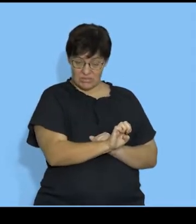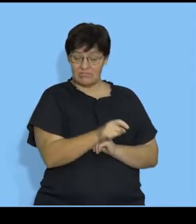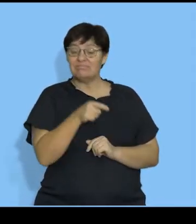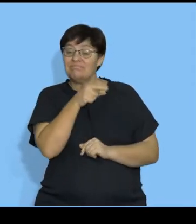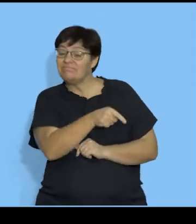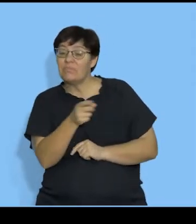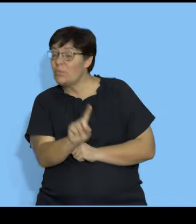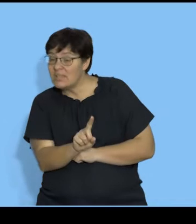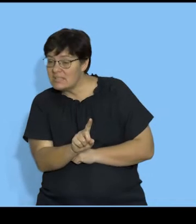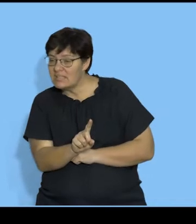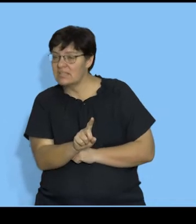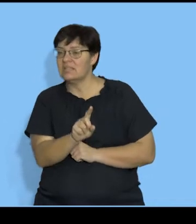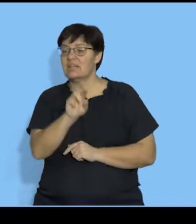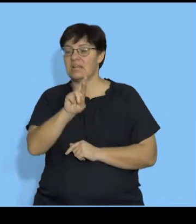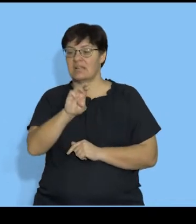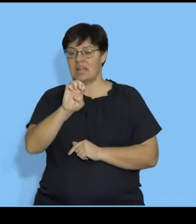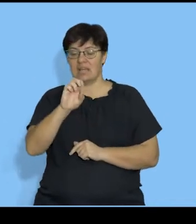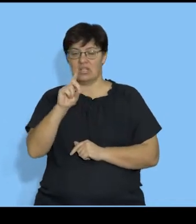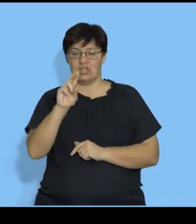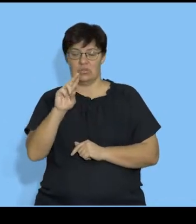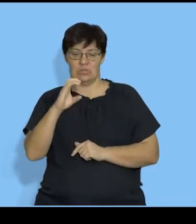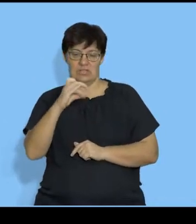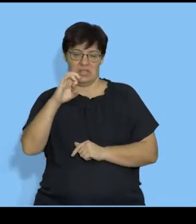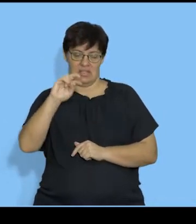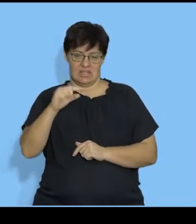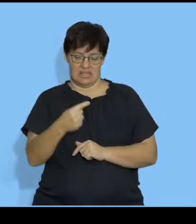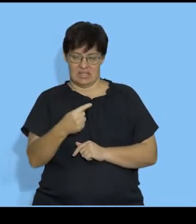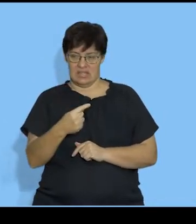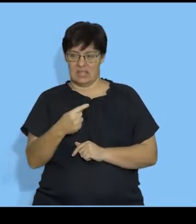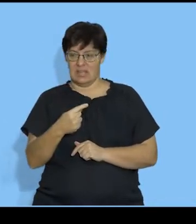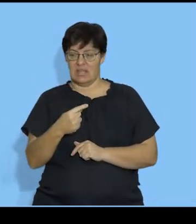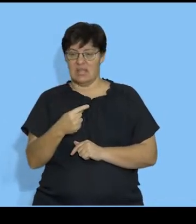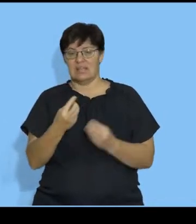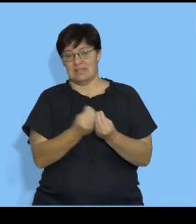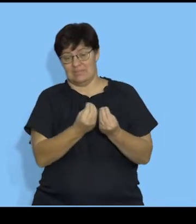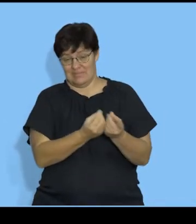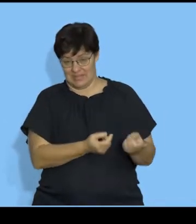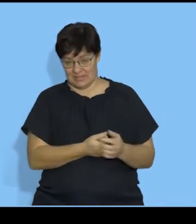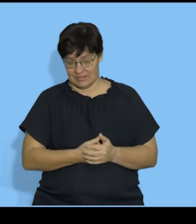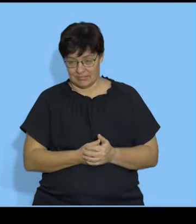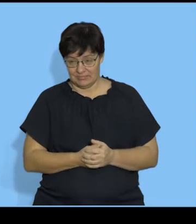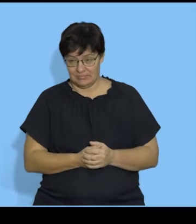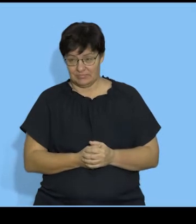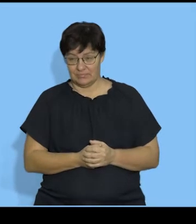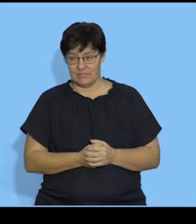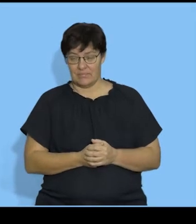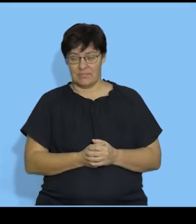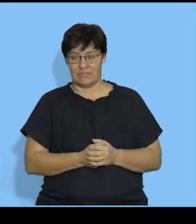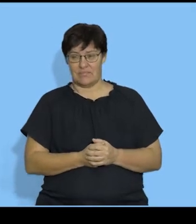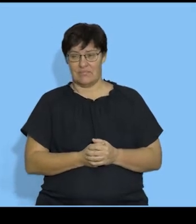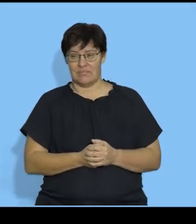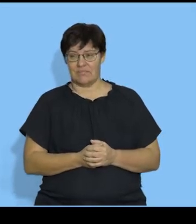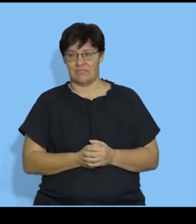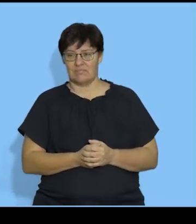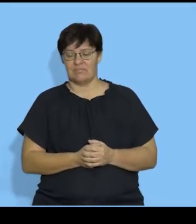to as a reducing agent. So a reducing agent is actually a substance, right? Okay? Now, what about